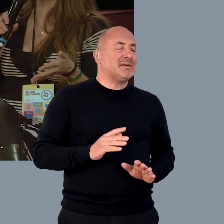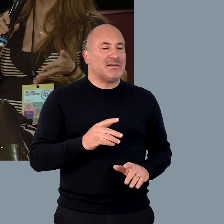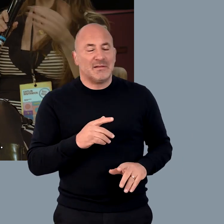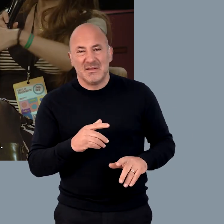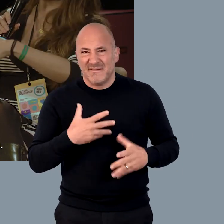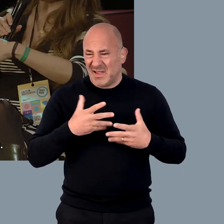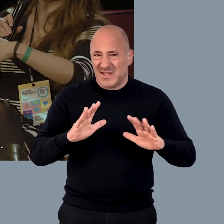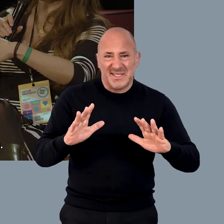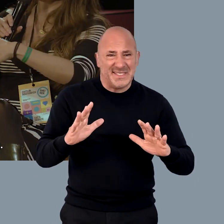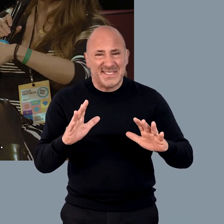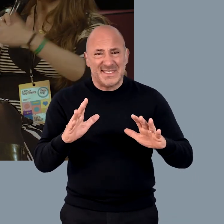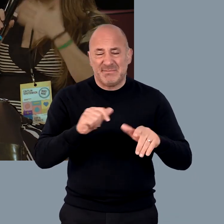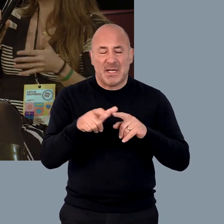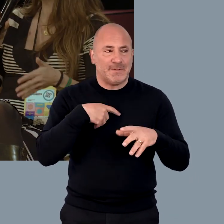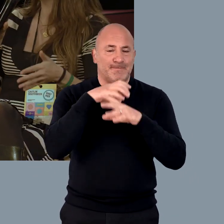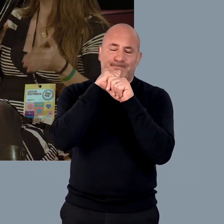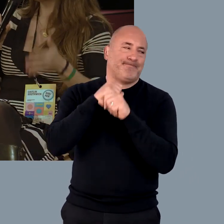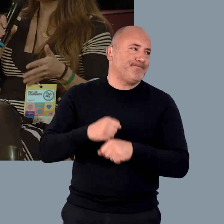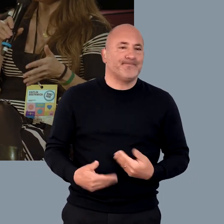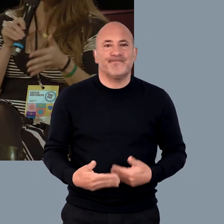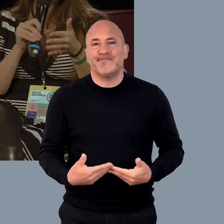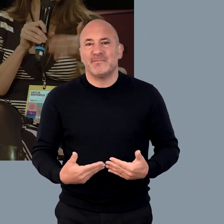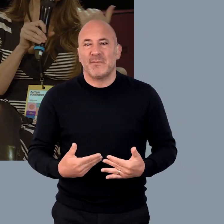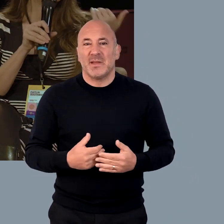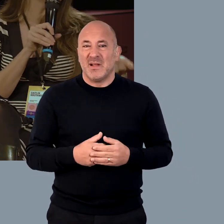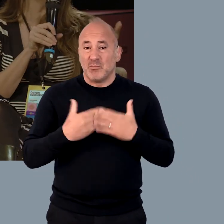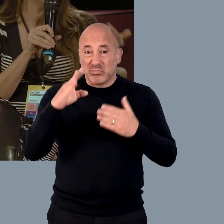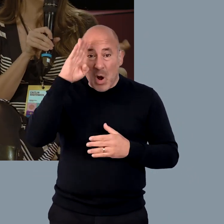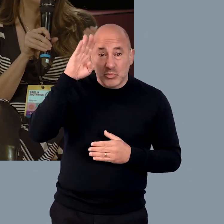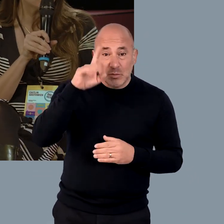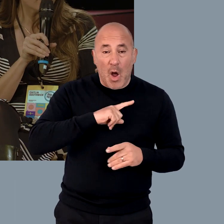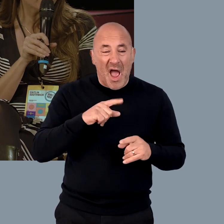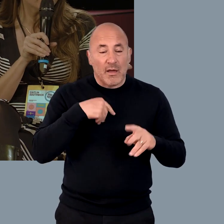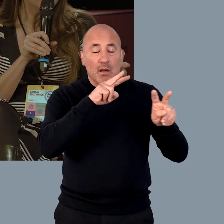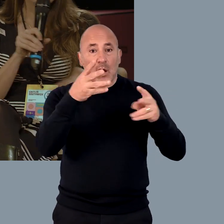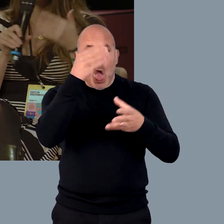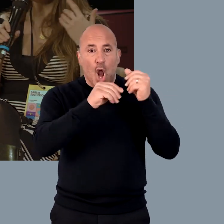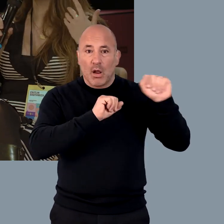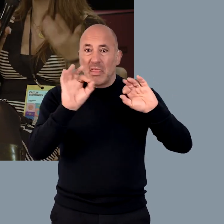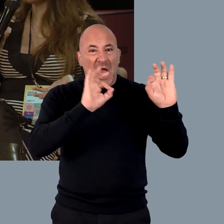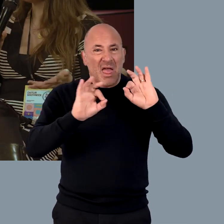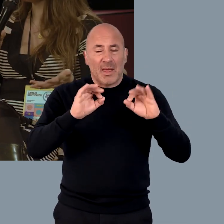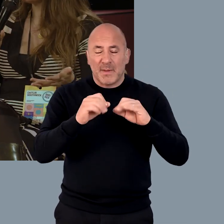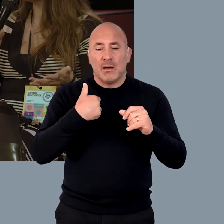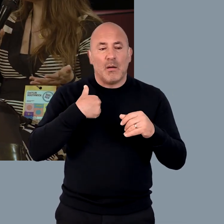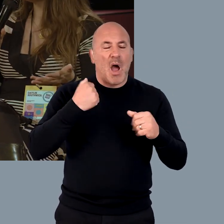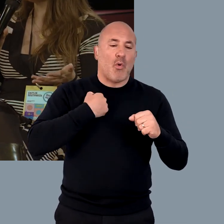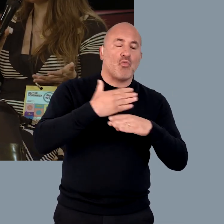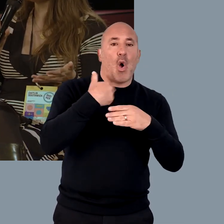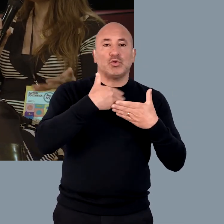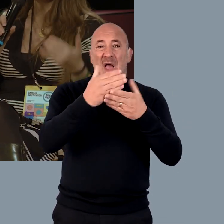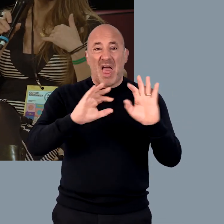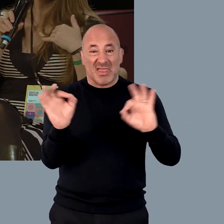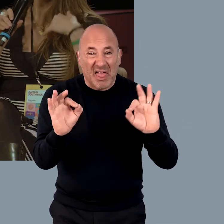to talk about the good things that they're doing. And that can be even more dangerous, because if we're not learning from each other, if we're not sharing our practice with